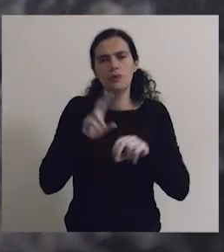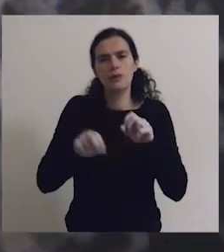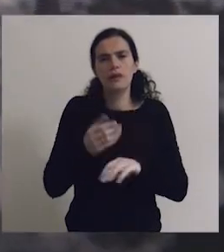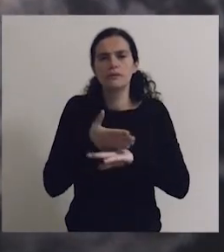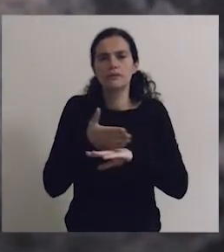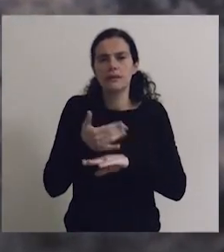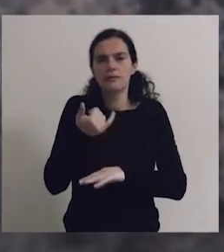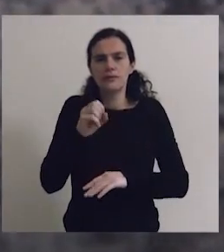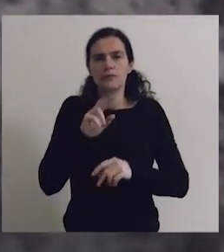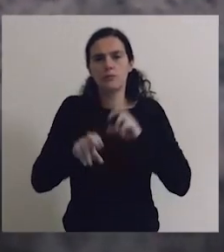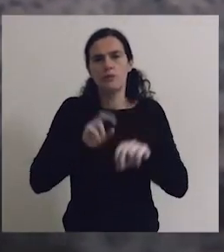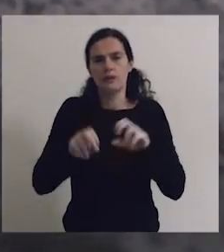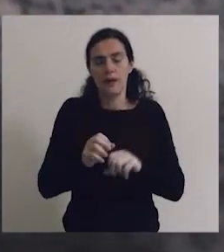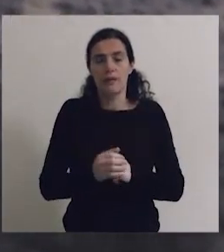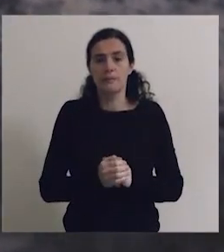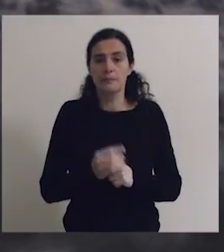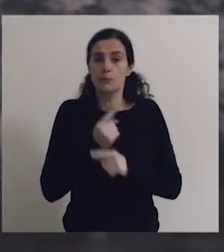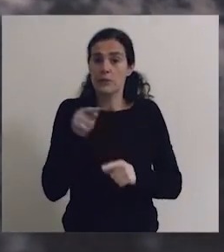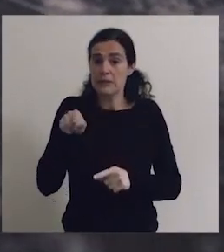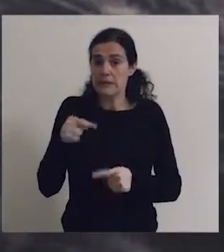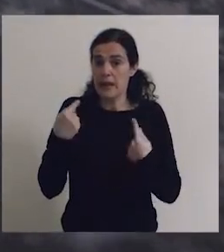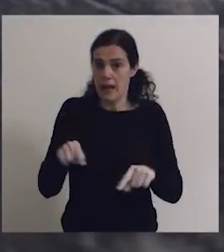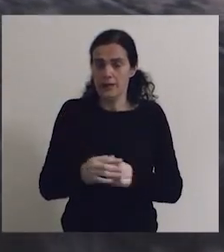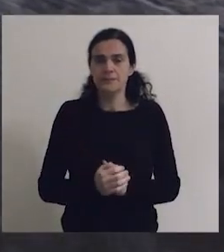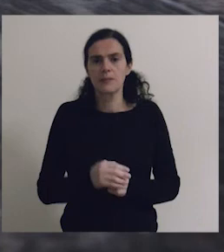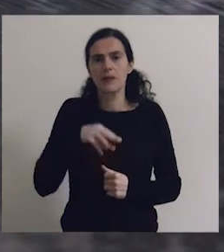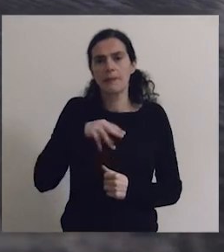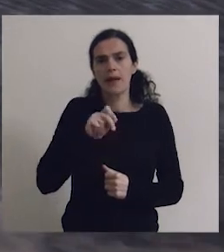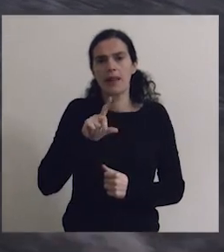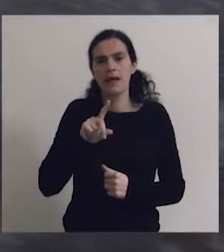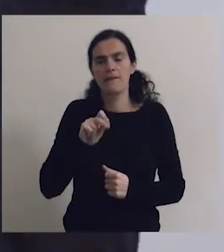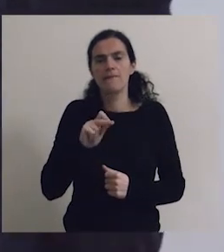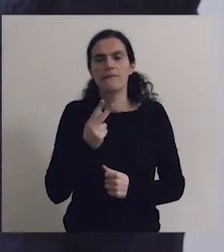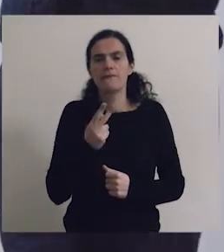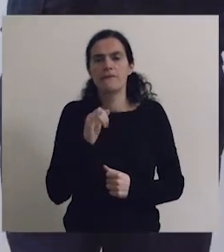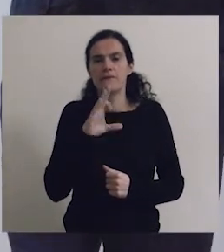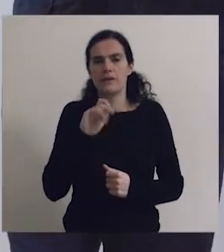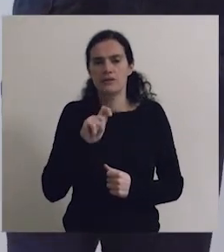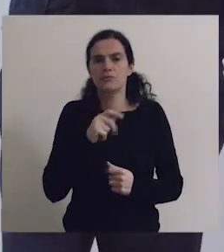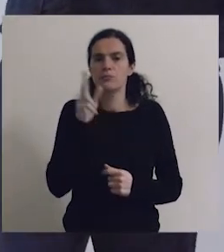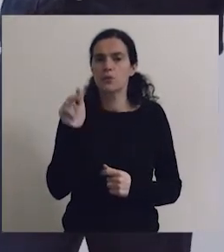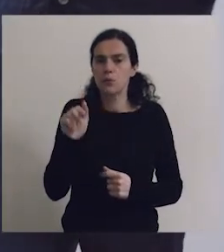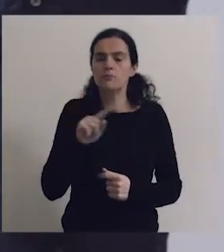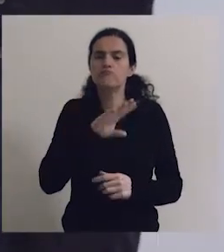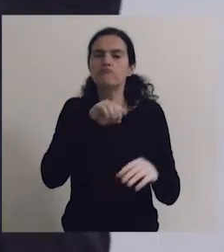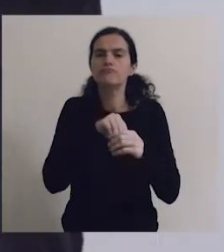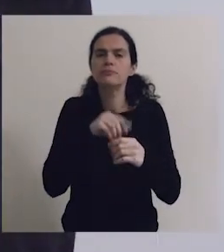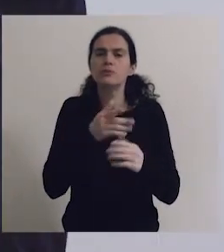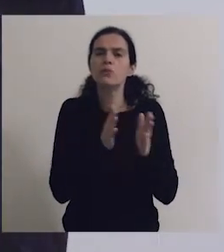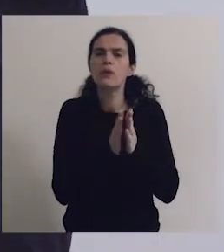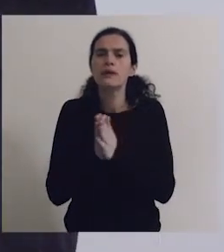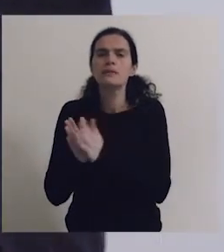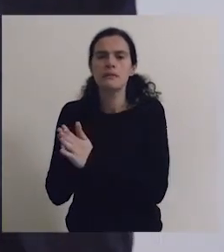modernity, of 20th century modernity. Because here you have a Malevich painting